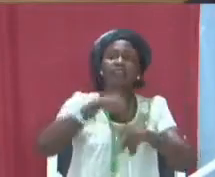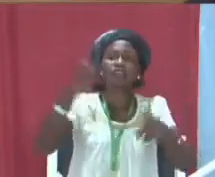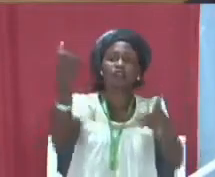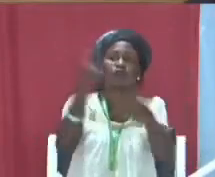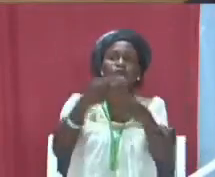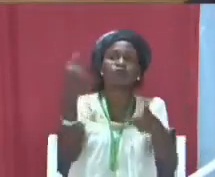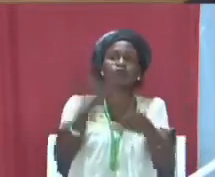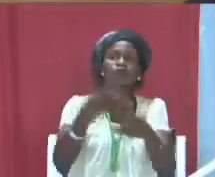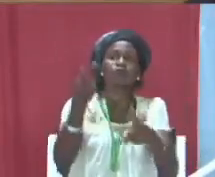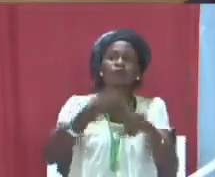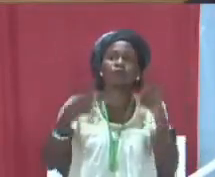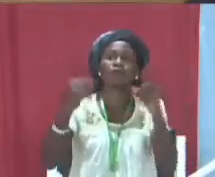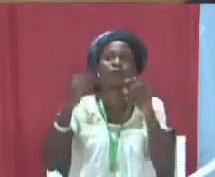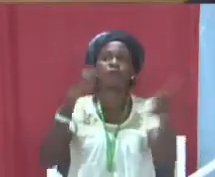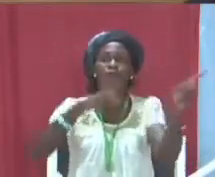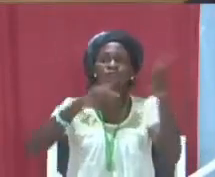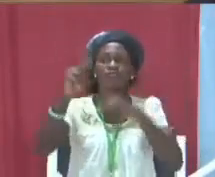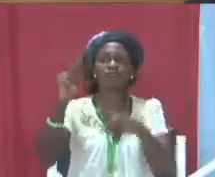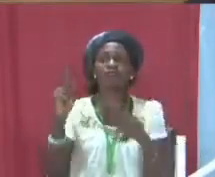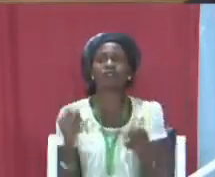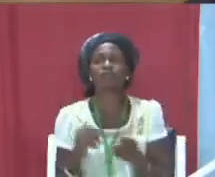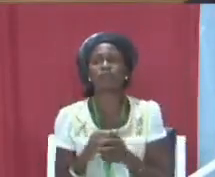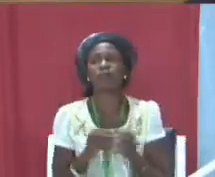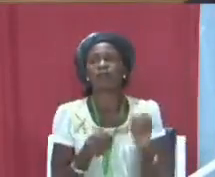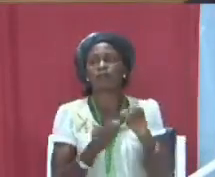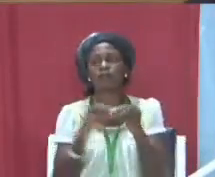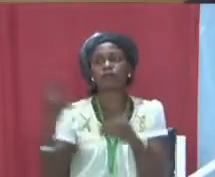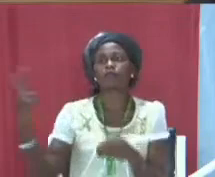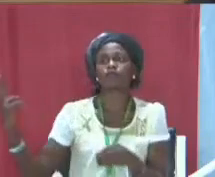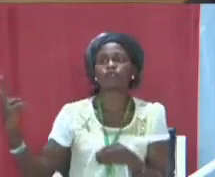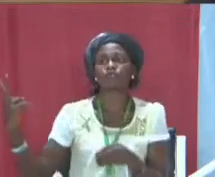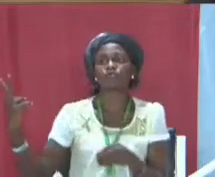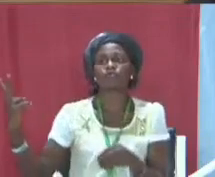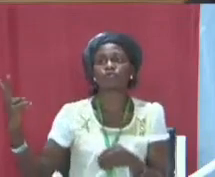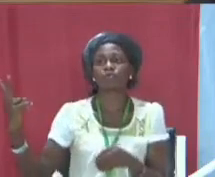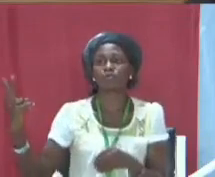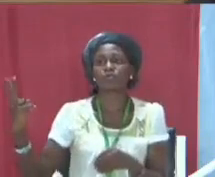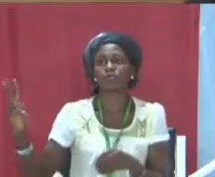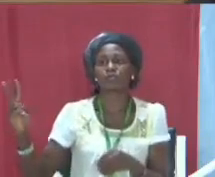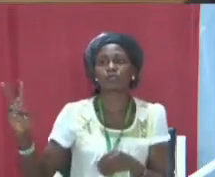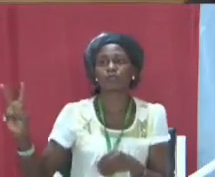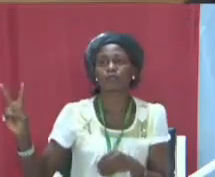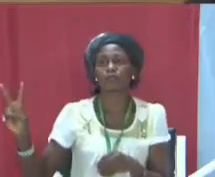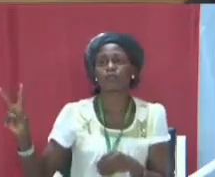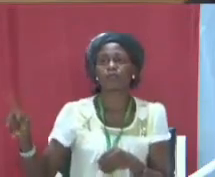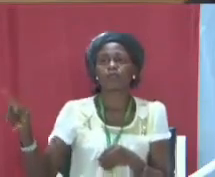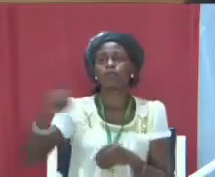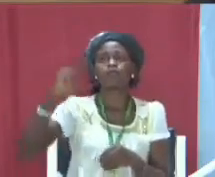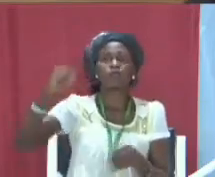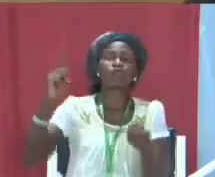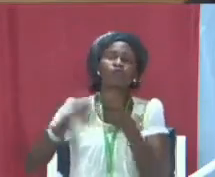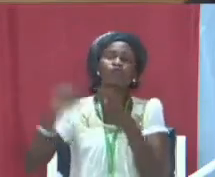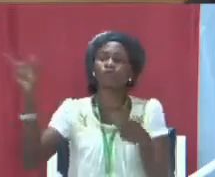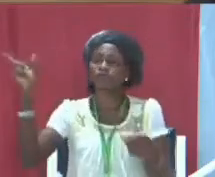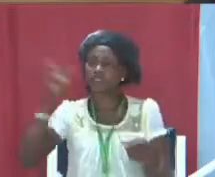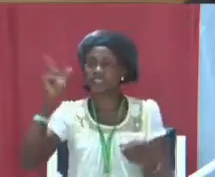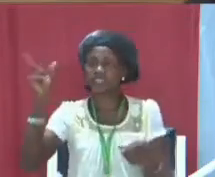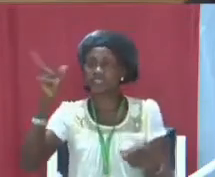word from the prophet. Number two, you need to listen to